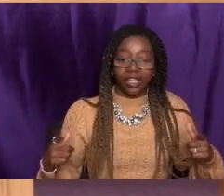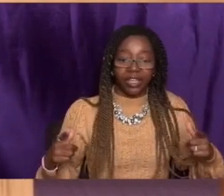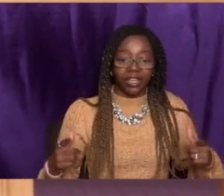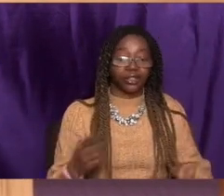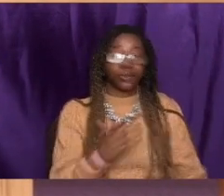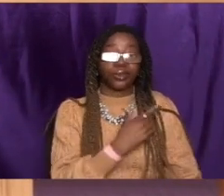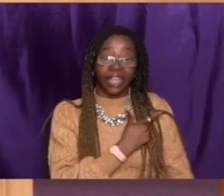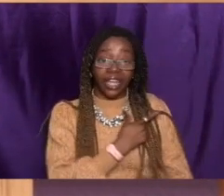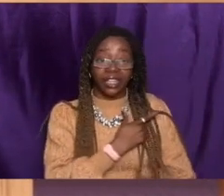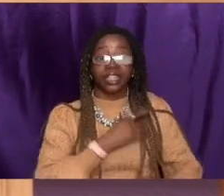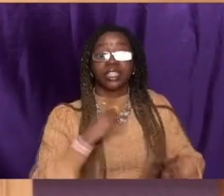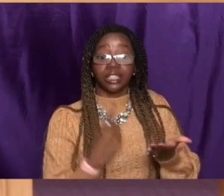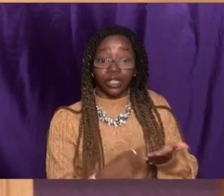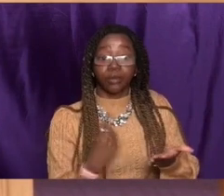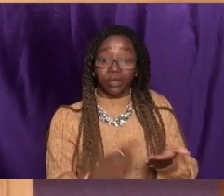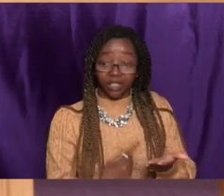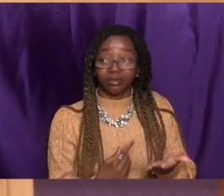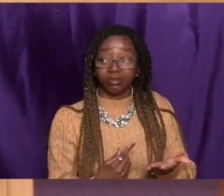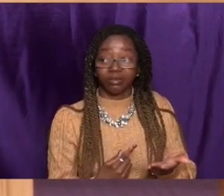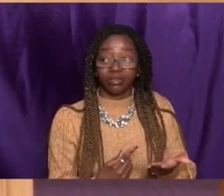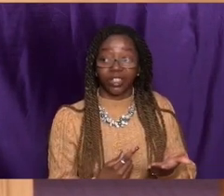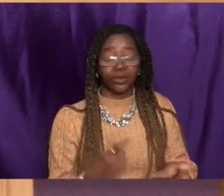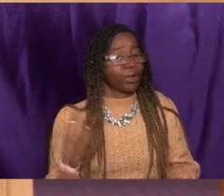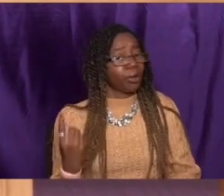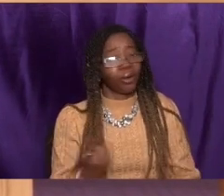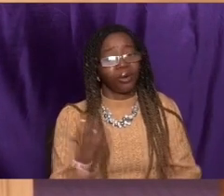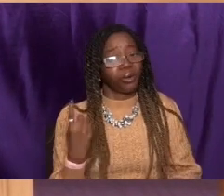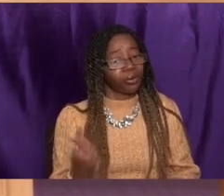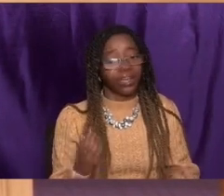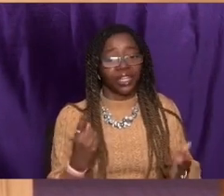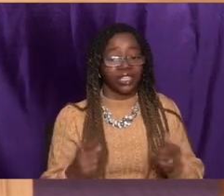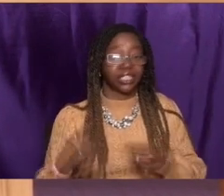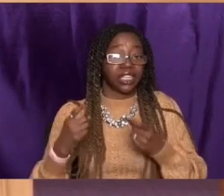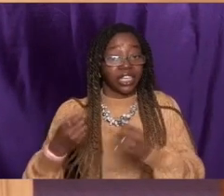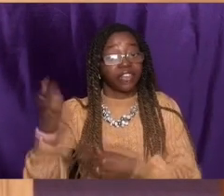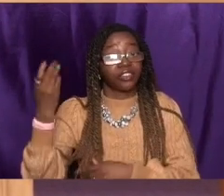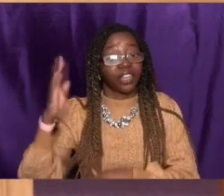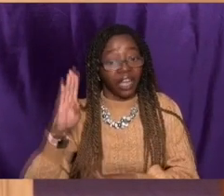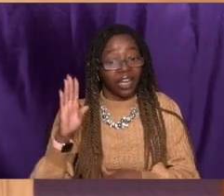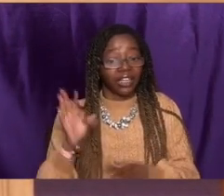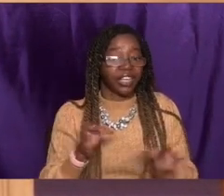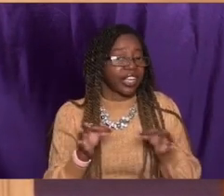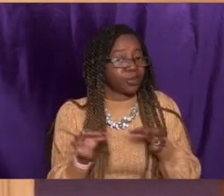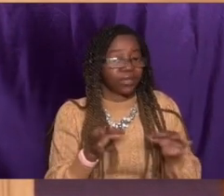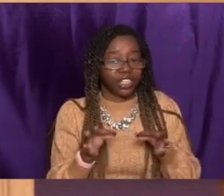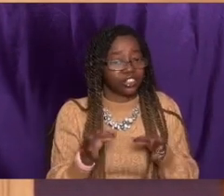too something to do this great thing. You can always offer God an excuse.